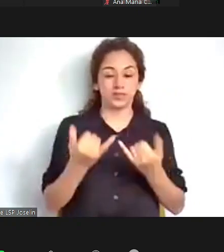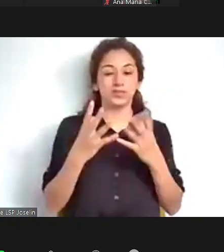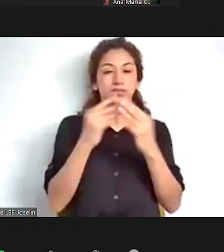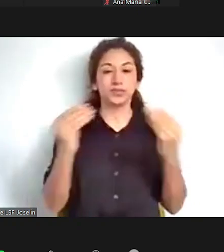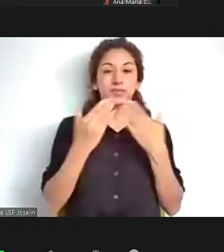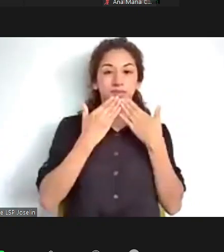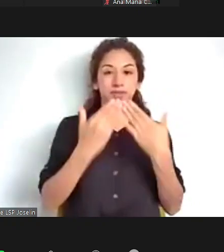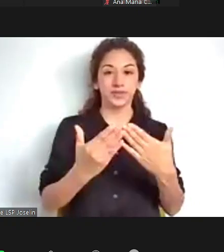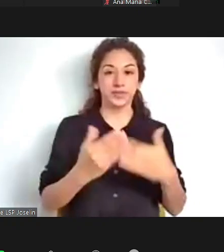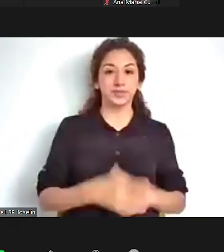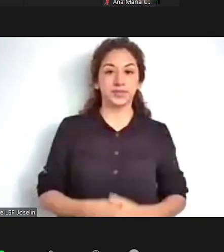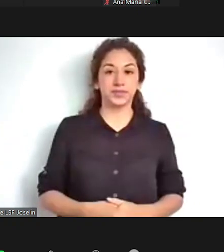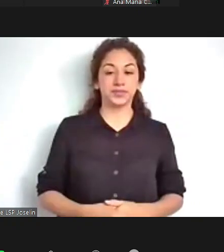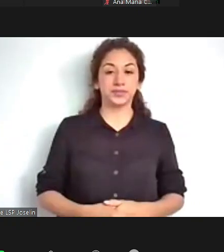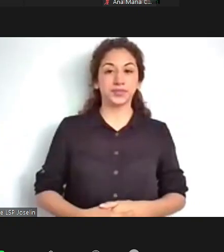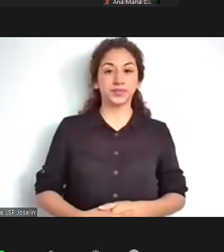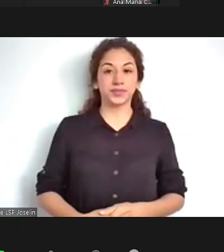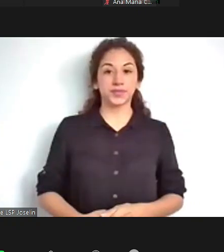yes